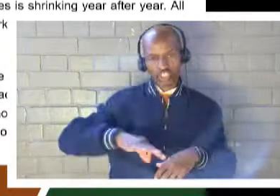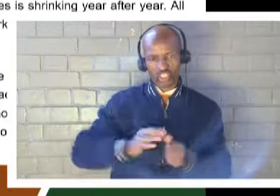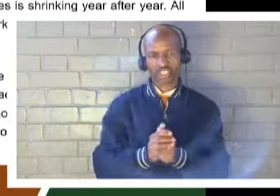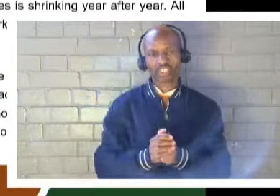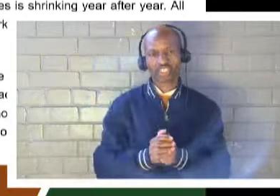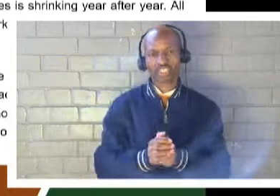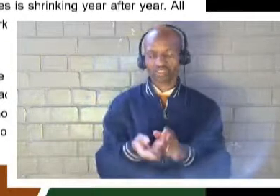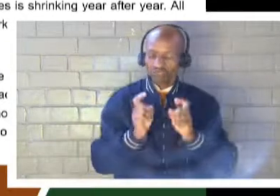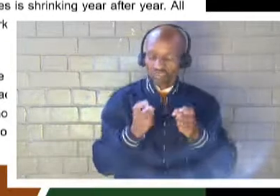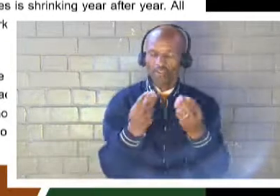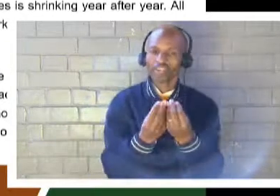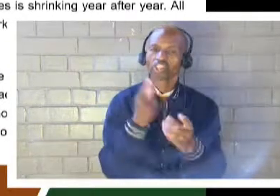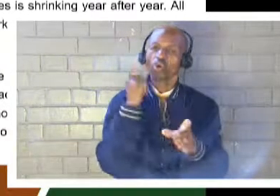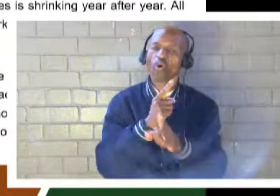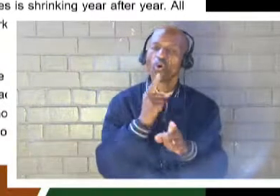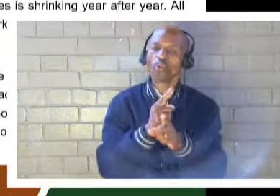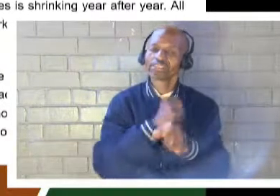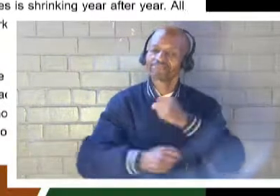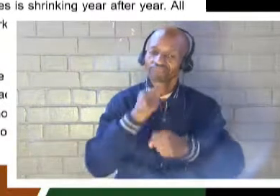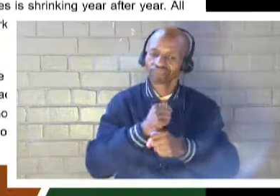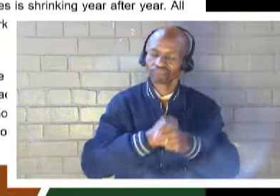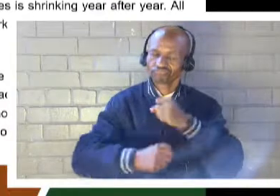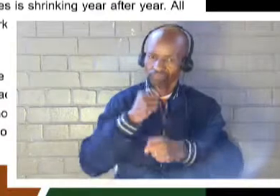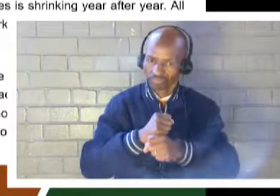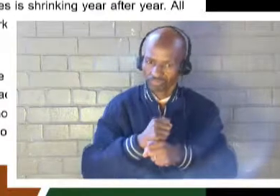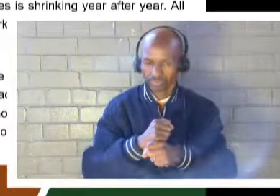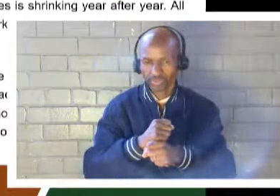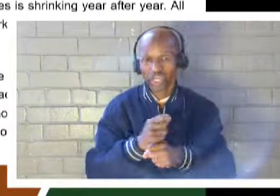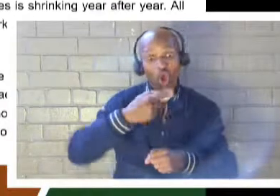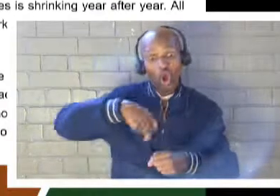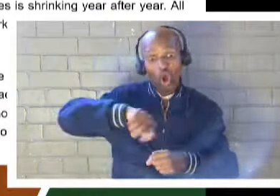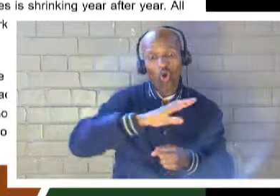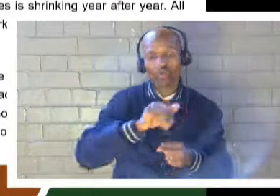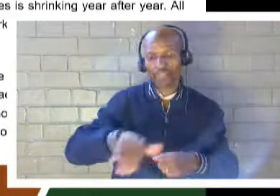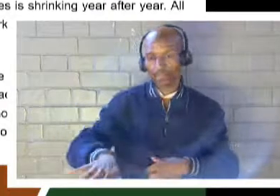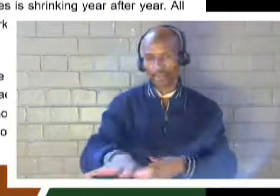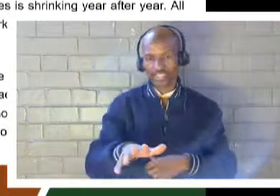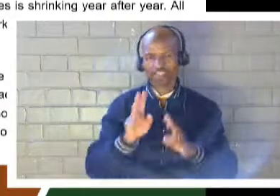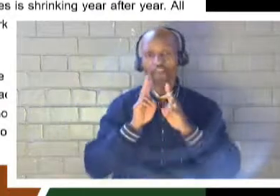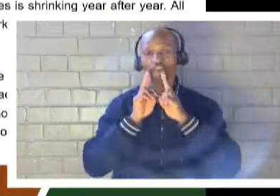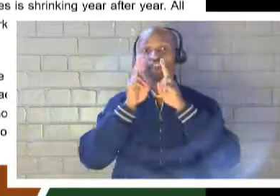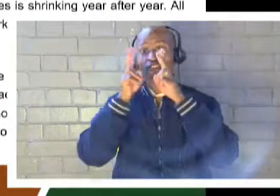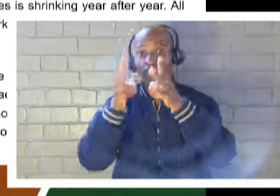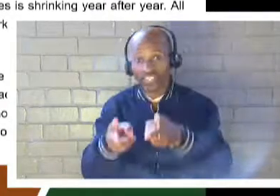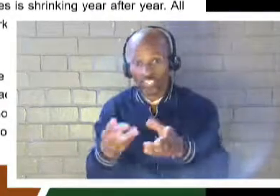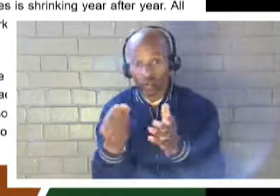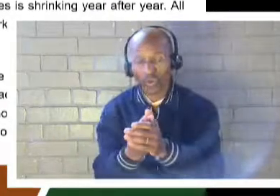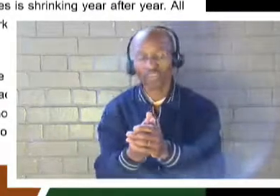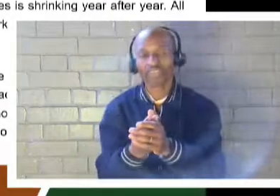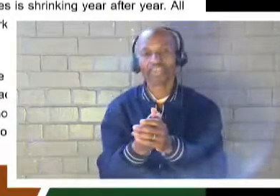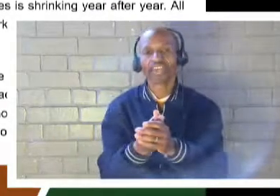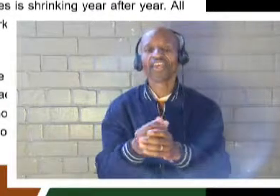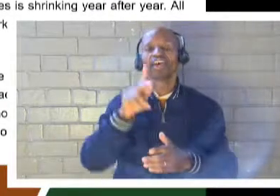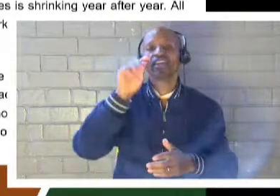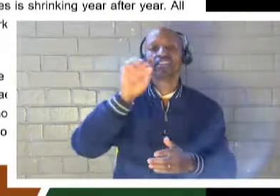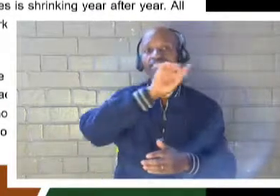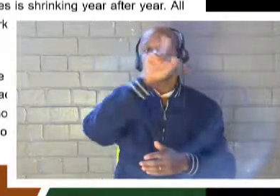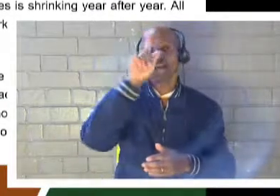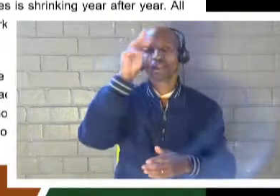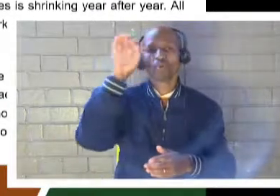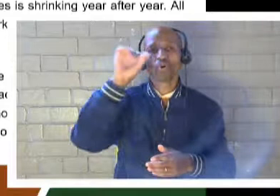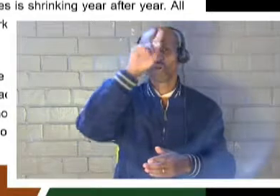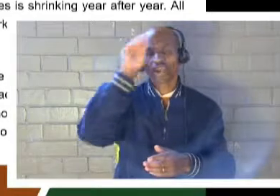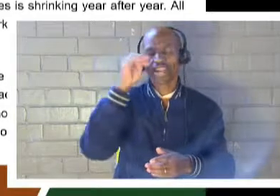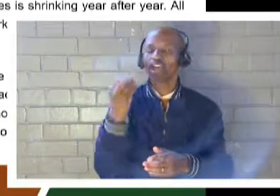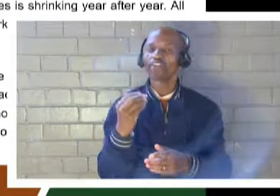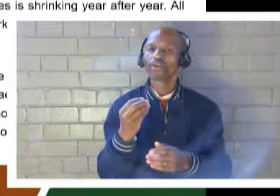is shrinking year after year. All of the facilities visited, with the exception of Tele Mokhorane, were erected a